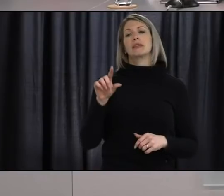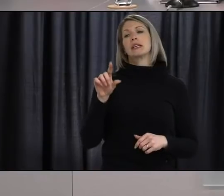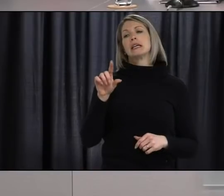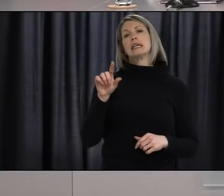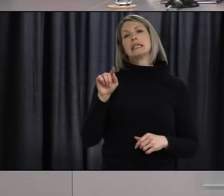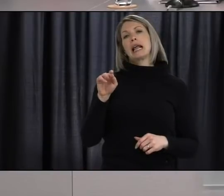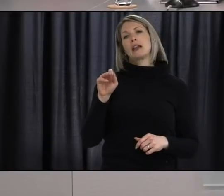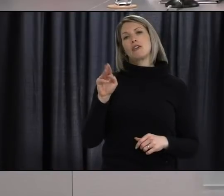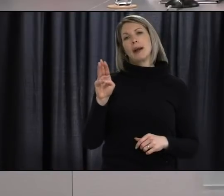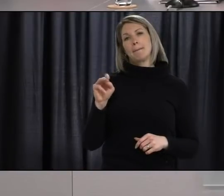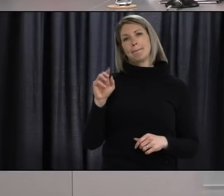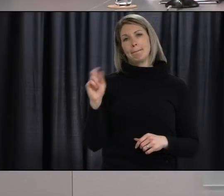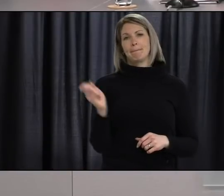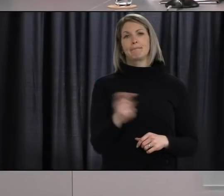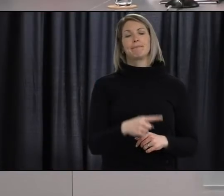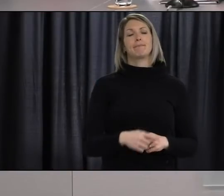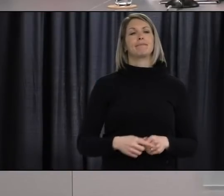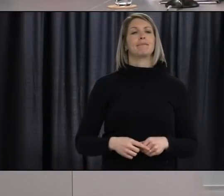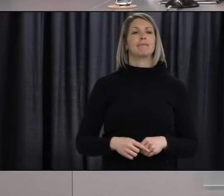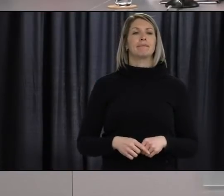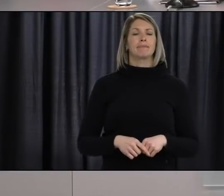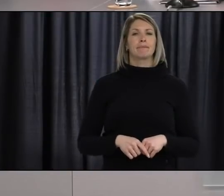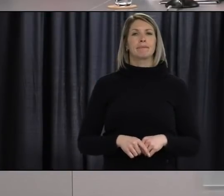Please go ahead.